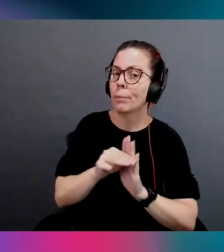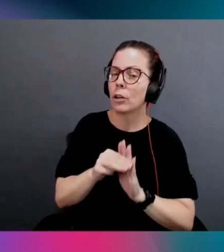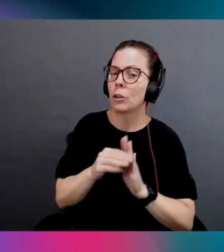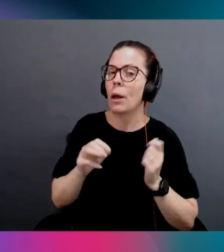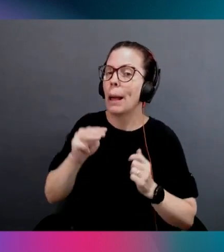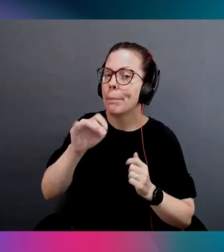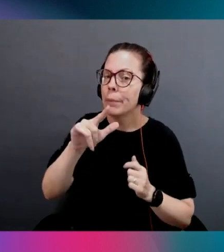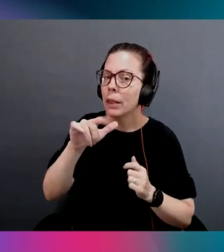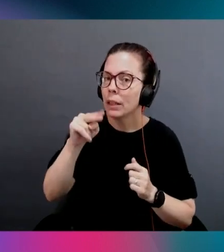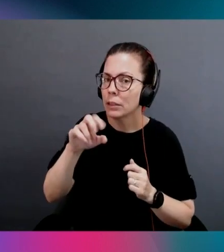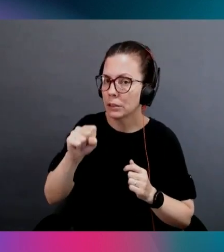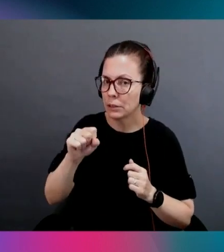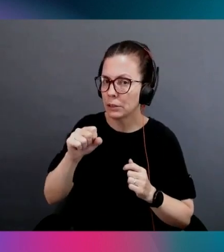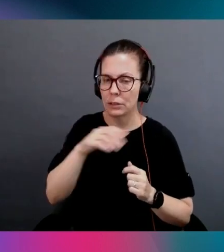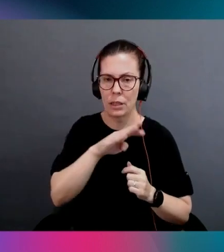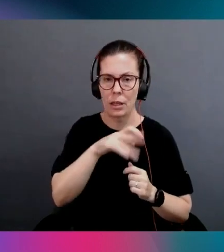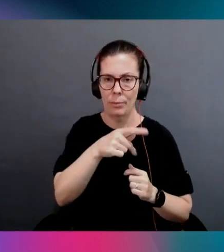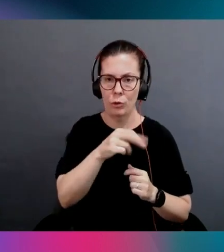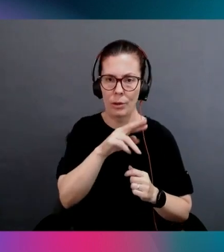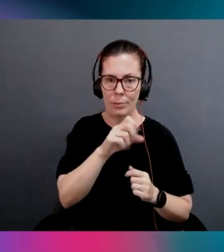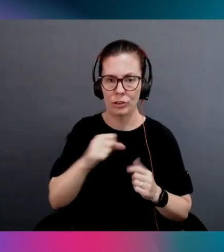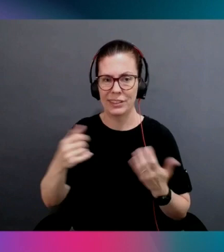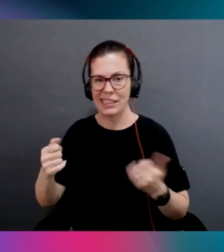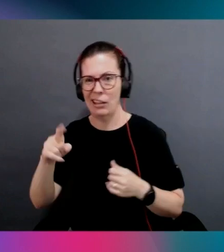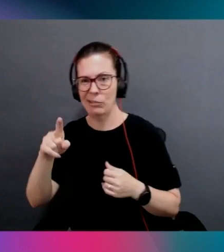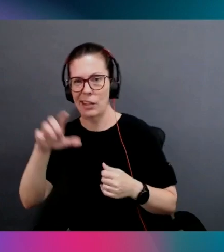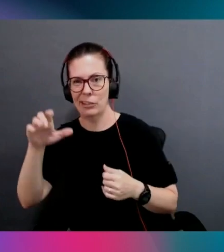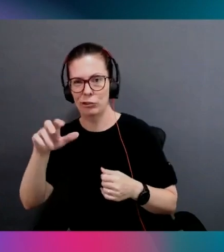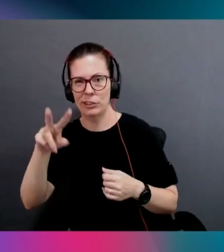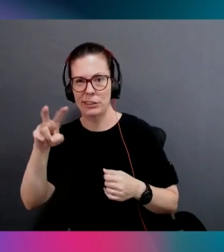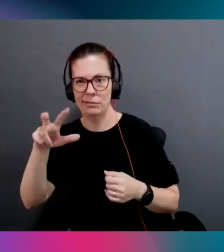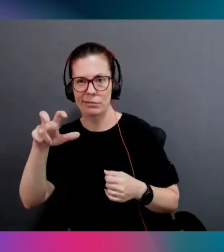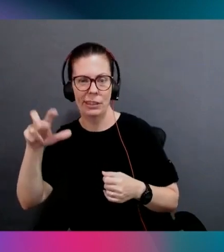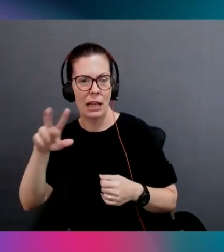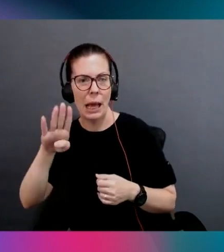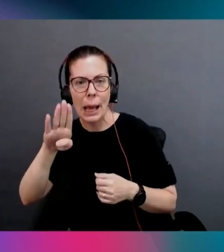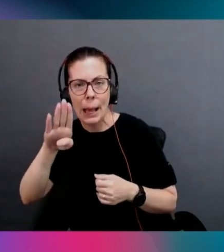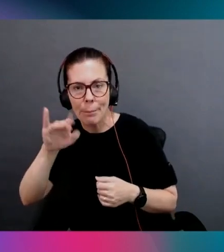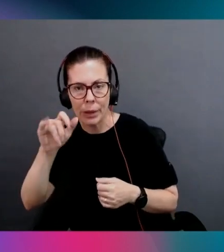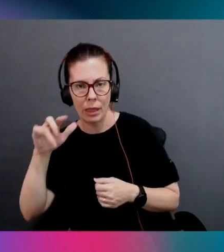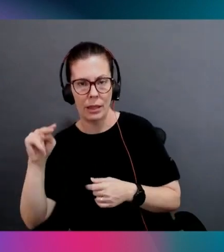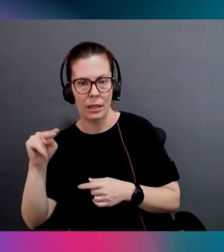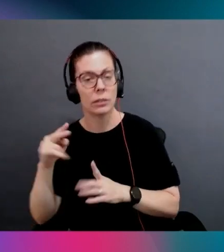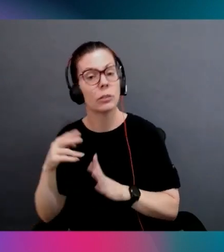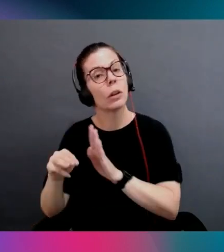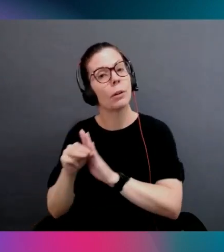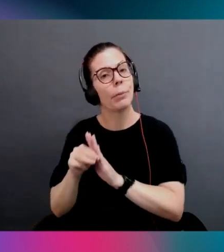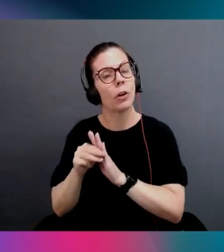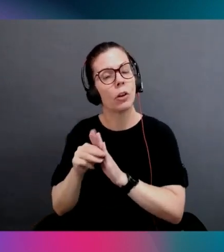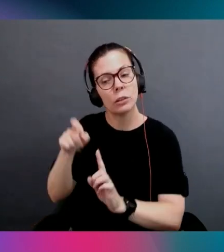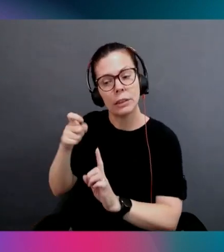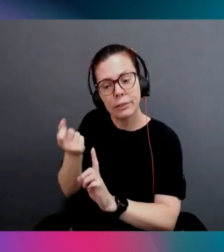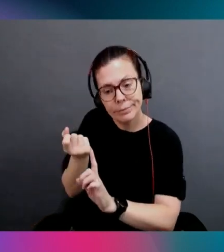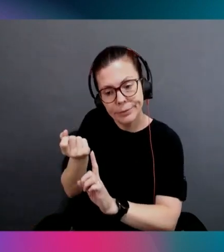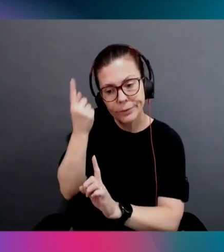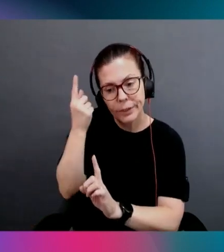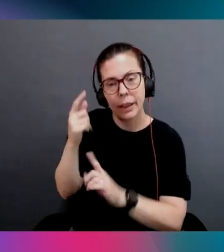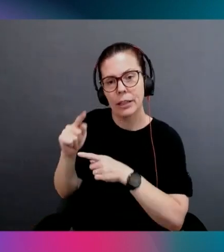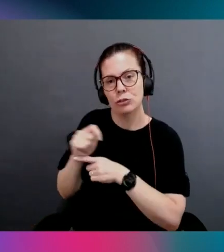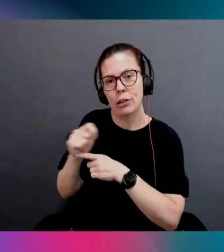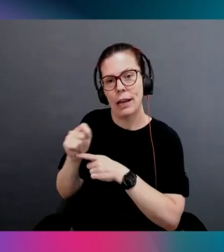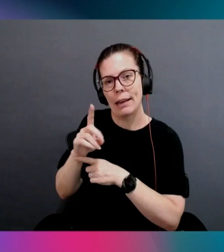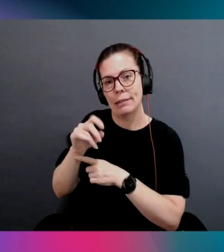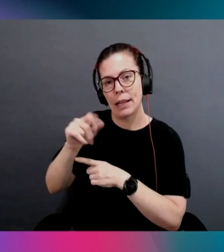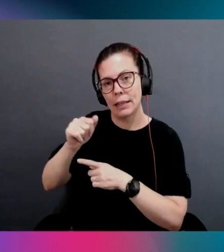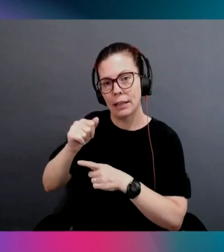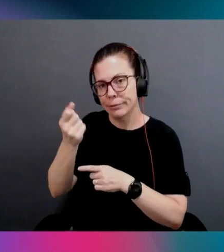Now we're talking about billions and hundreds of billions of parameters. And these models basically take a lot of understanding of the training data, understand